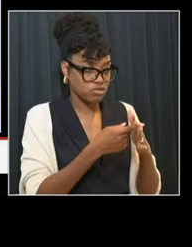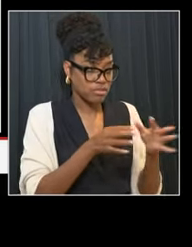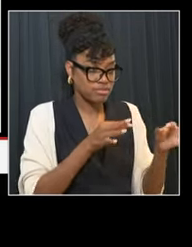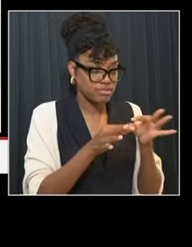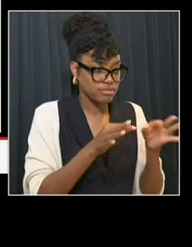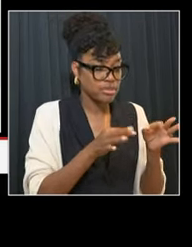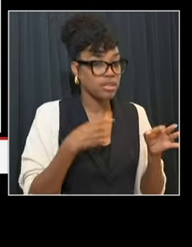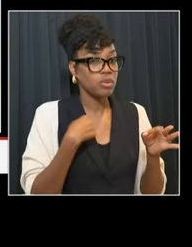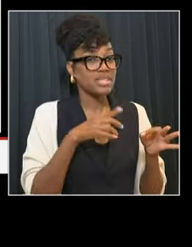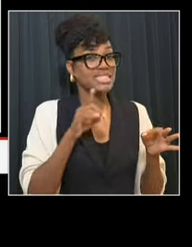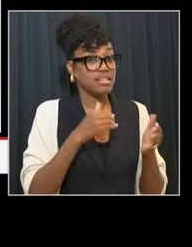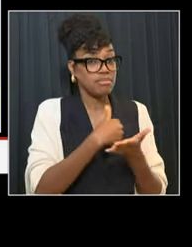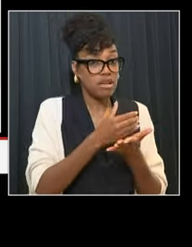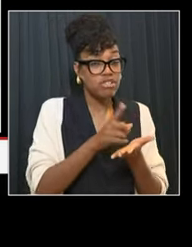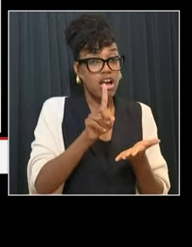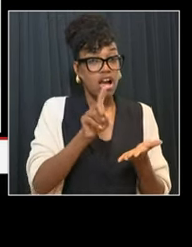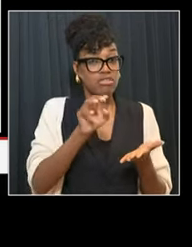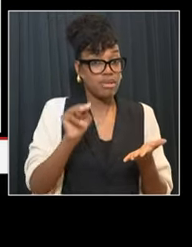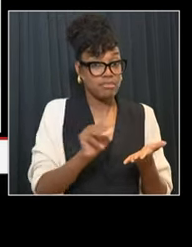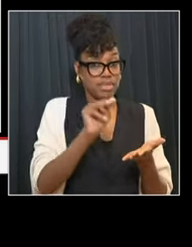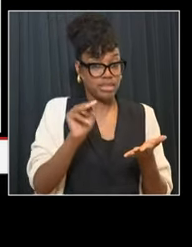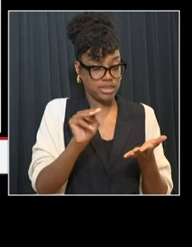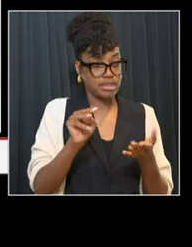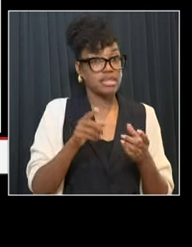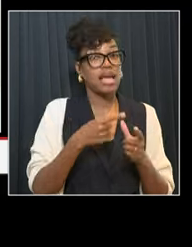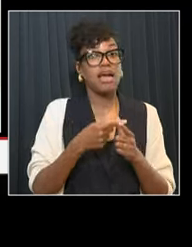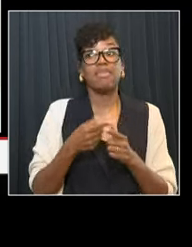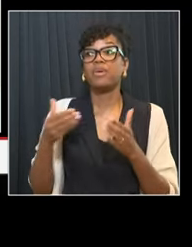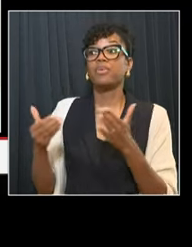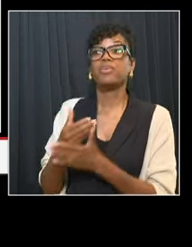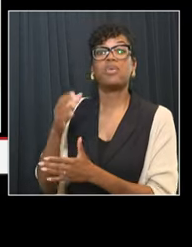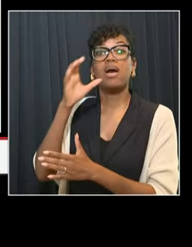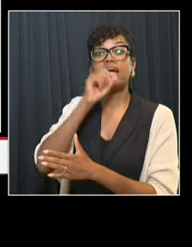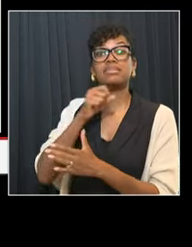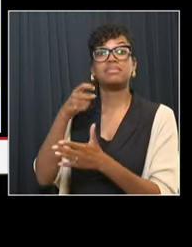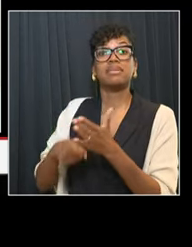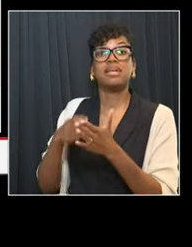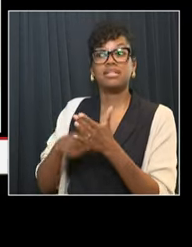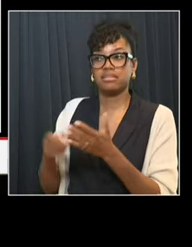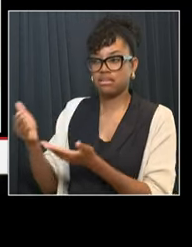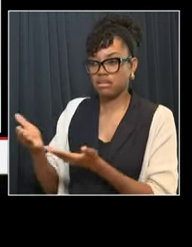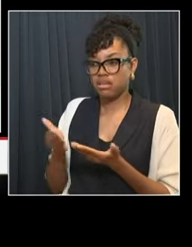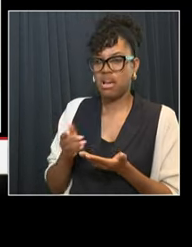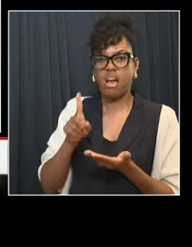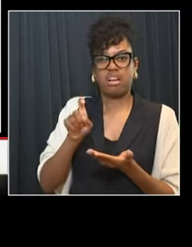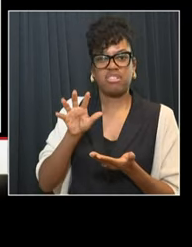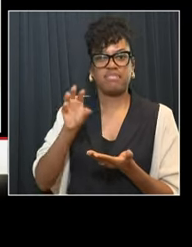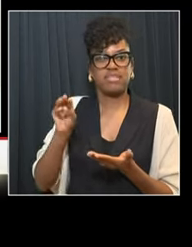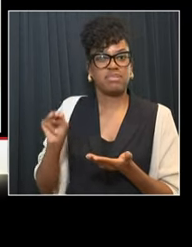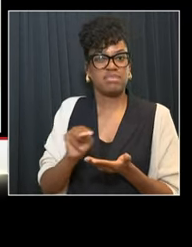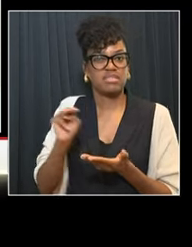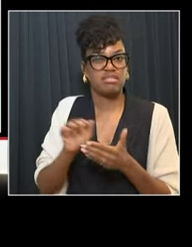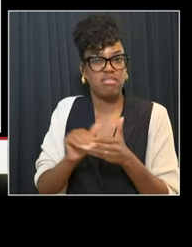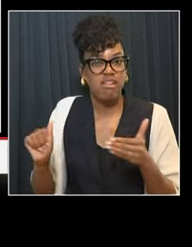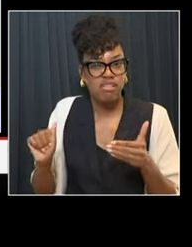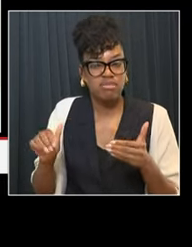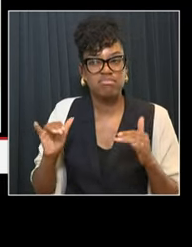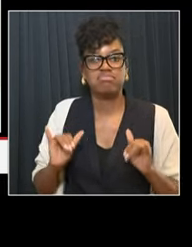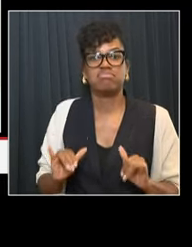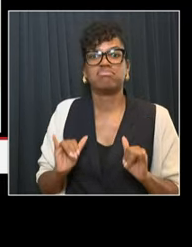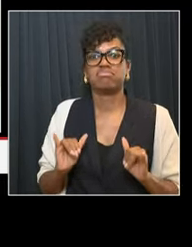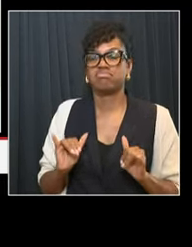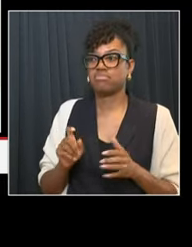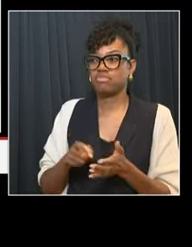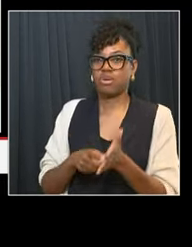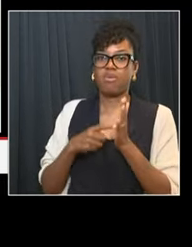million budgeted, and we got new estimates for the building to be $150 million, which necessitated us to